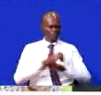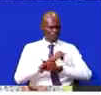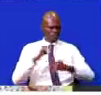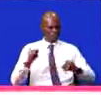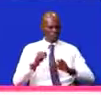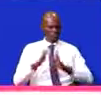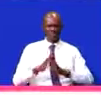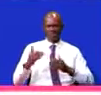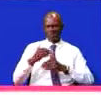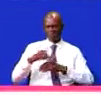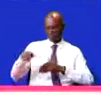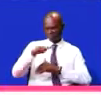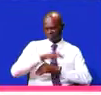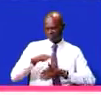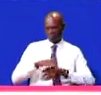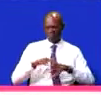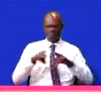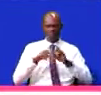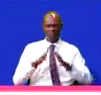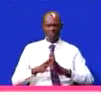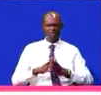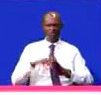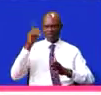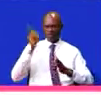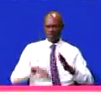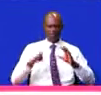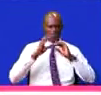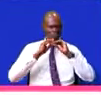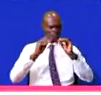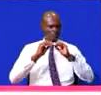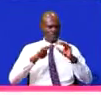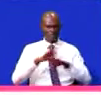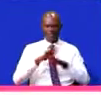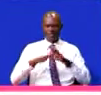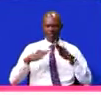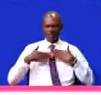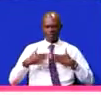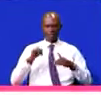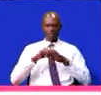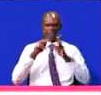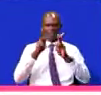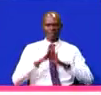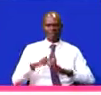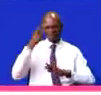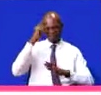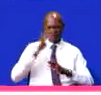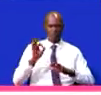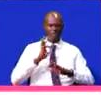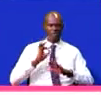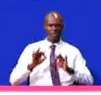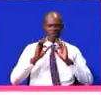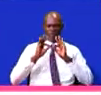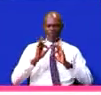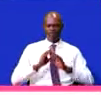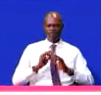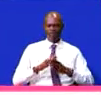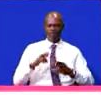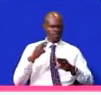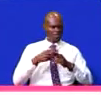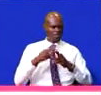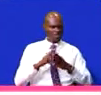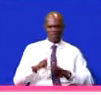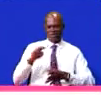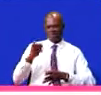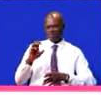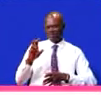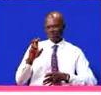eyo makare. And also we are going to sanitize everybody in Kisumu, because we have a fresh lake that is called Lake Victoria, and